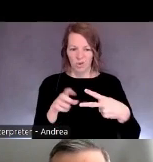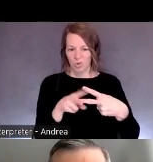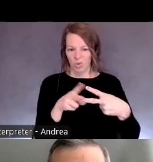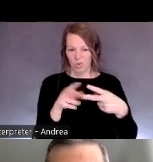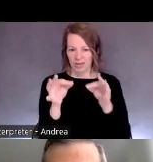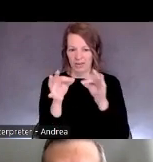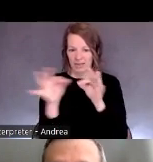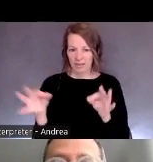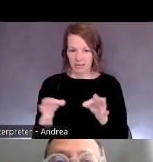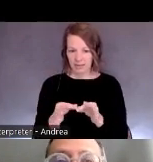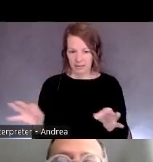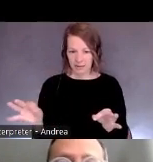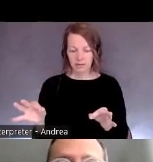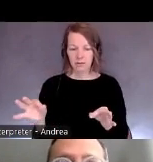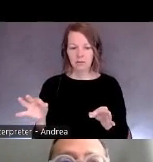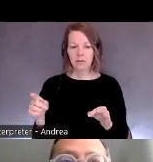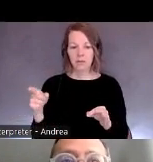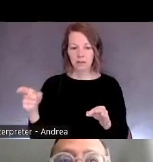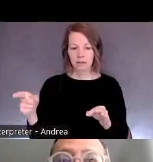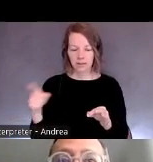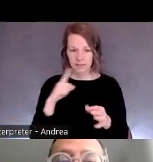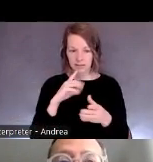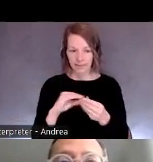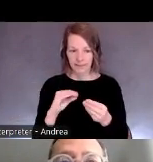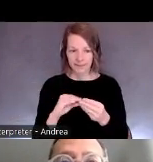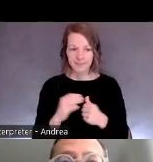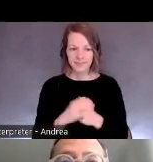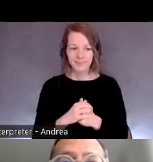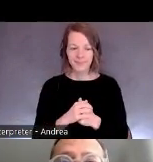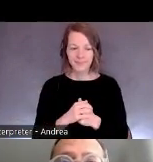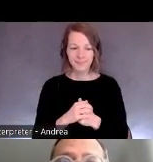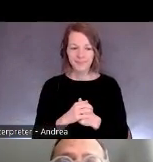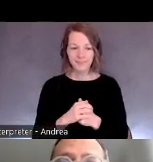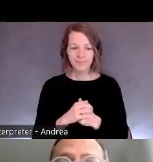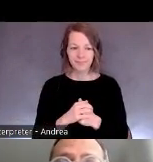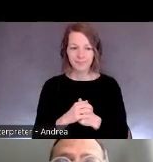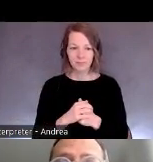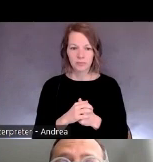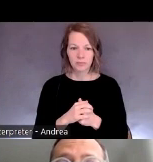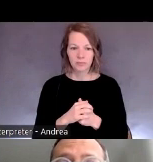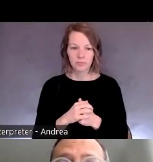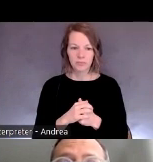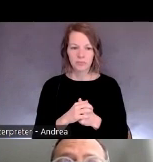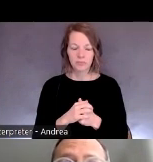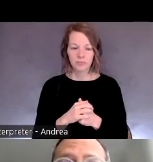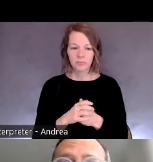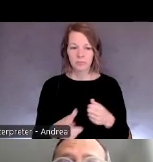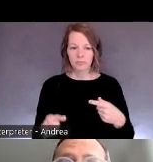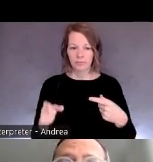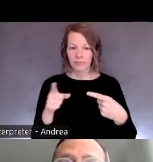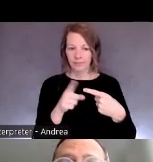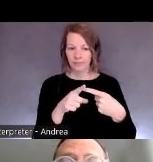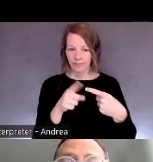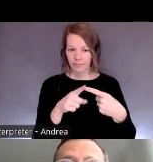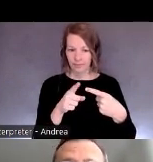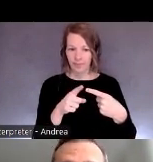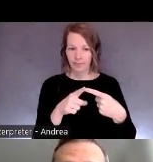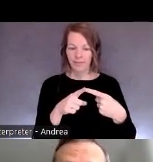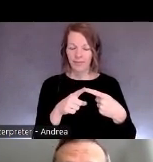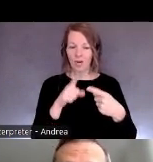he brought to you. So the first is about our aims and scope of